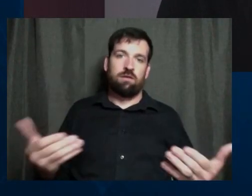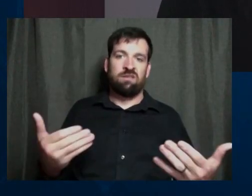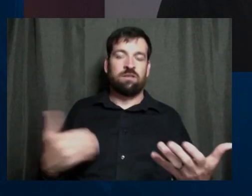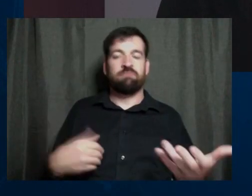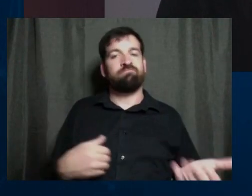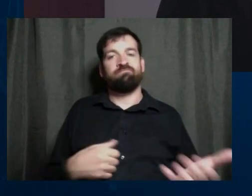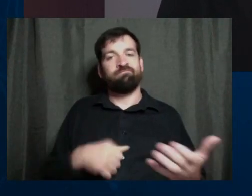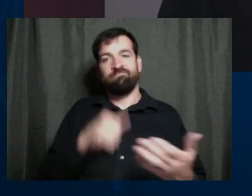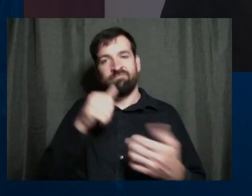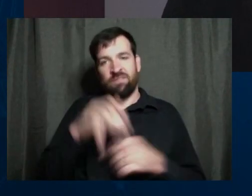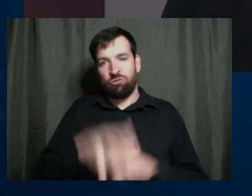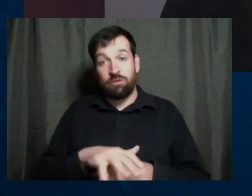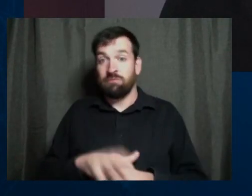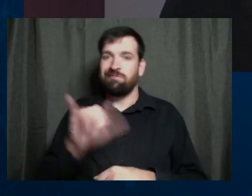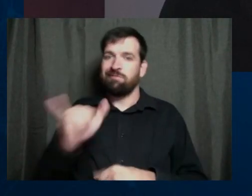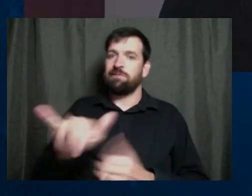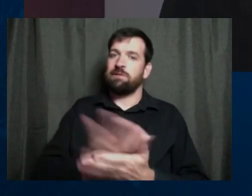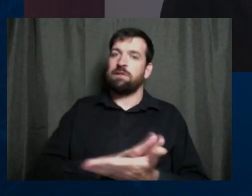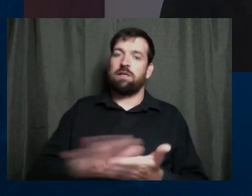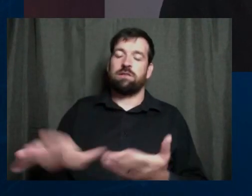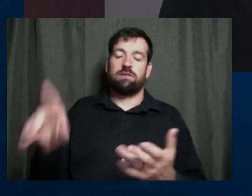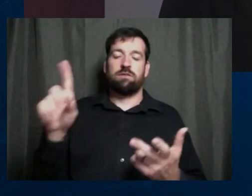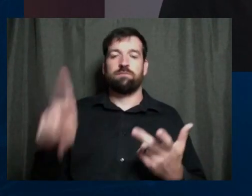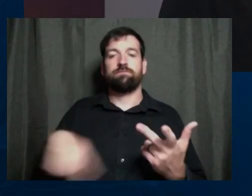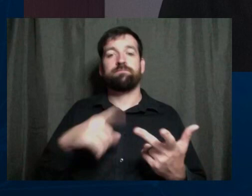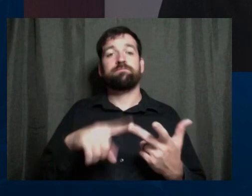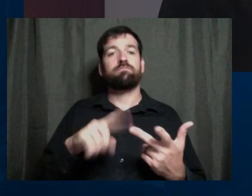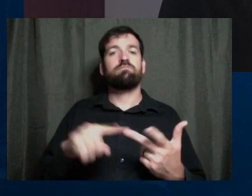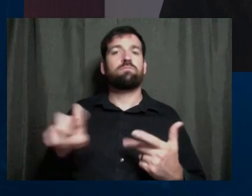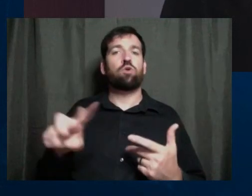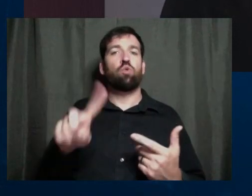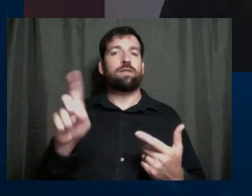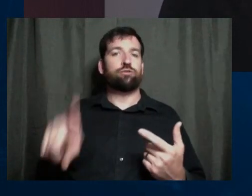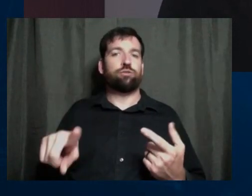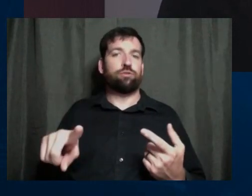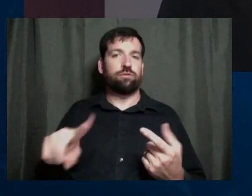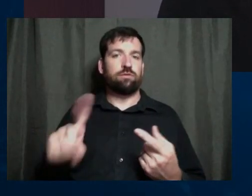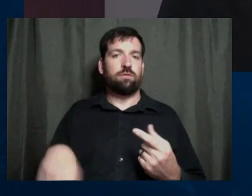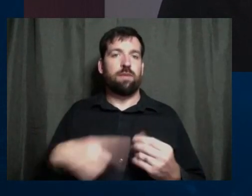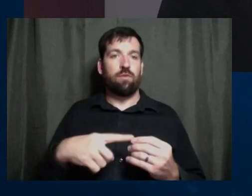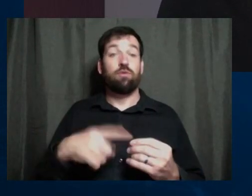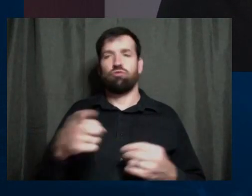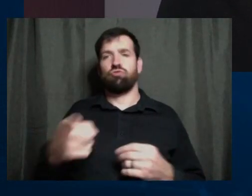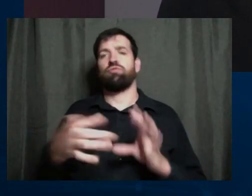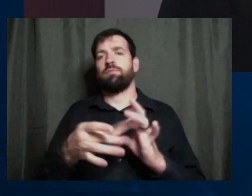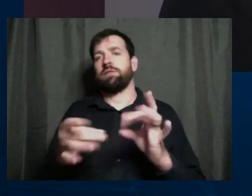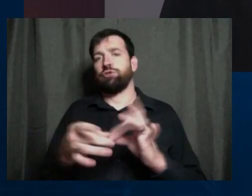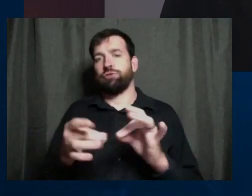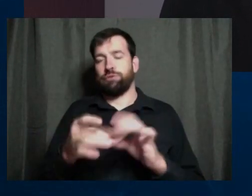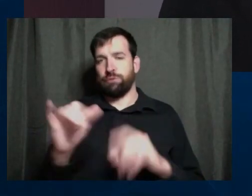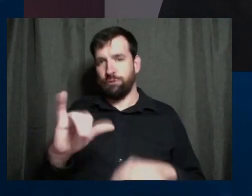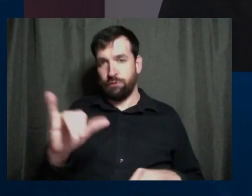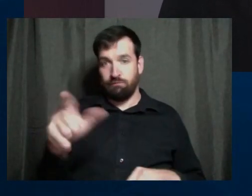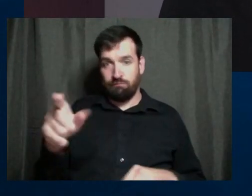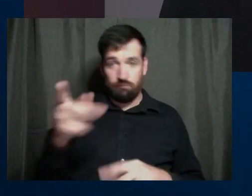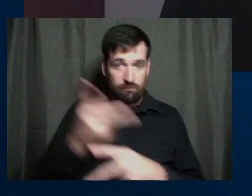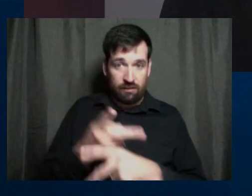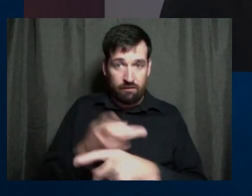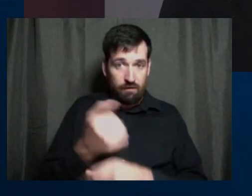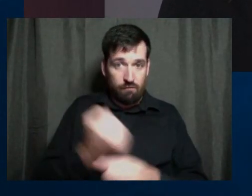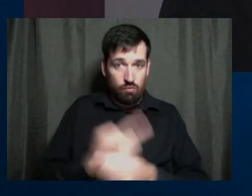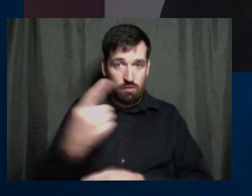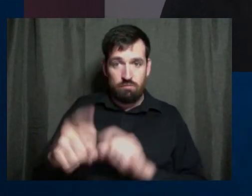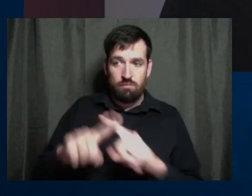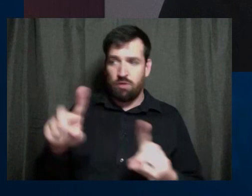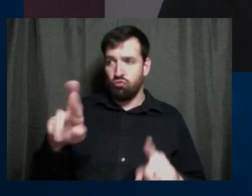really, really nice. And then a question came in about, and you mentioned this also, that you take care of everyone, Judy, but Rita says, do you have to be